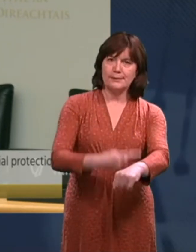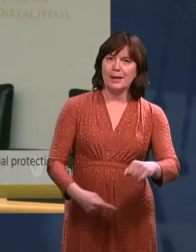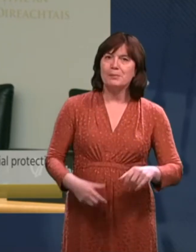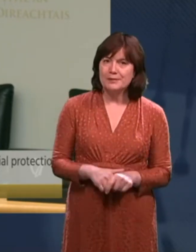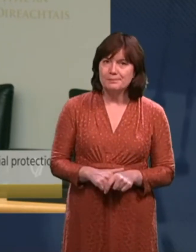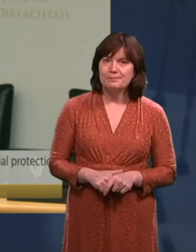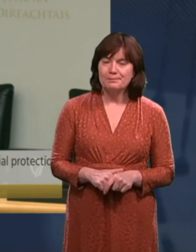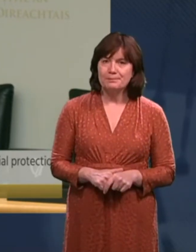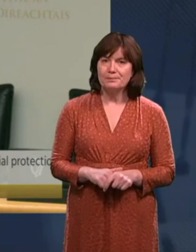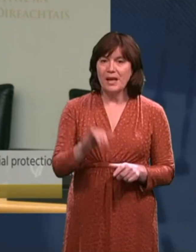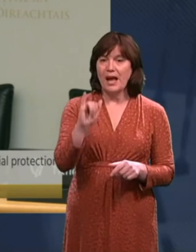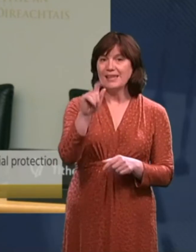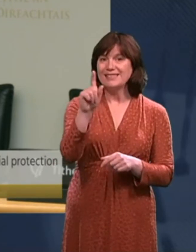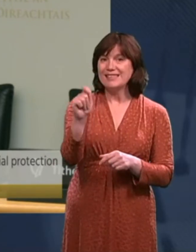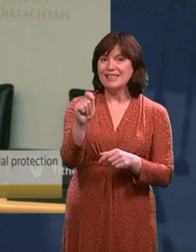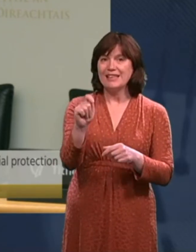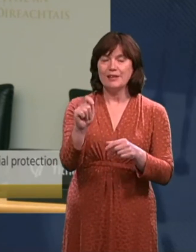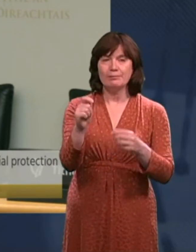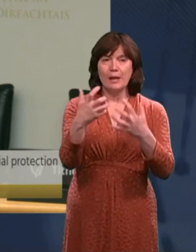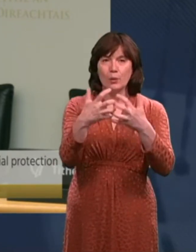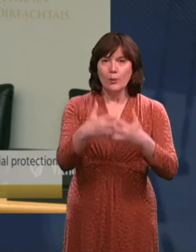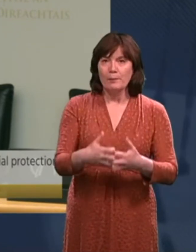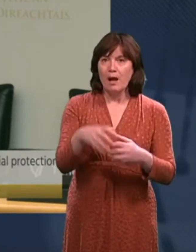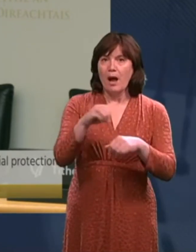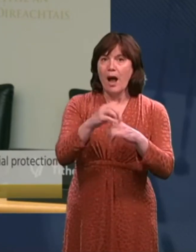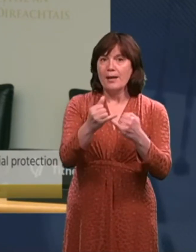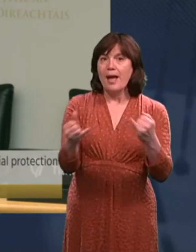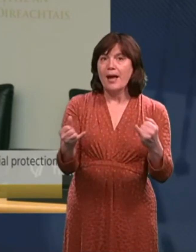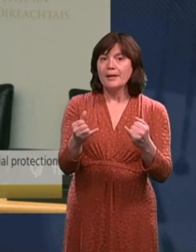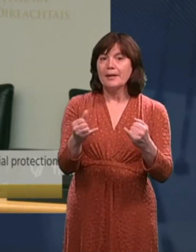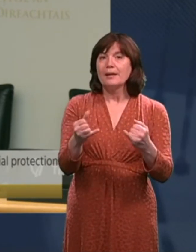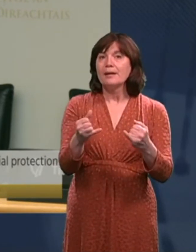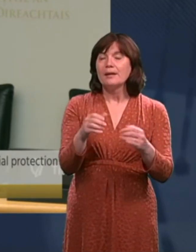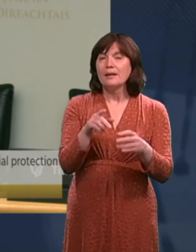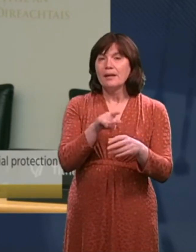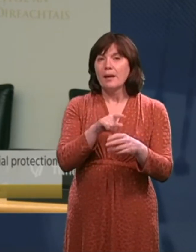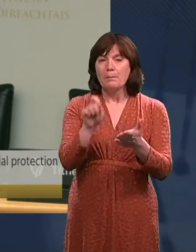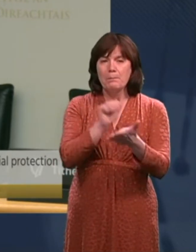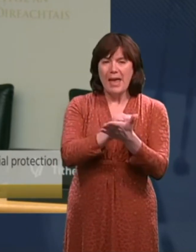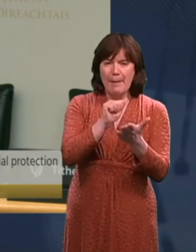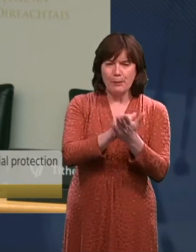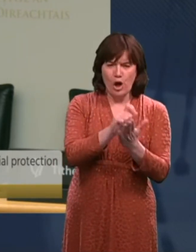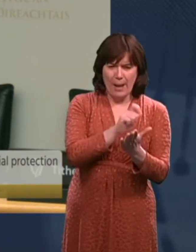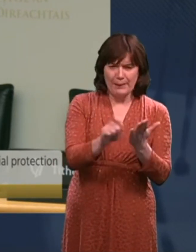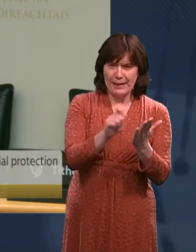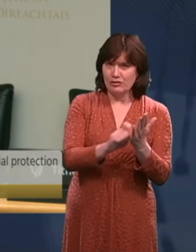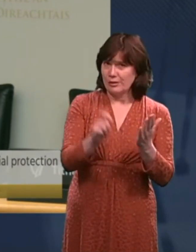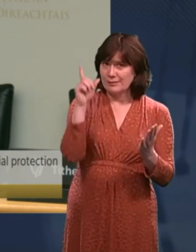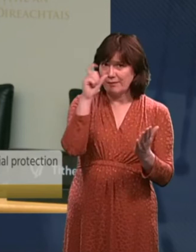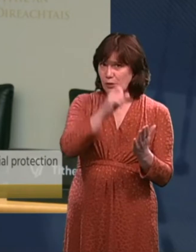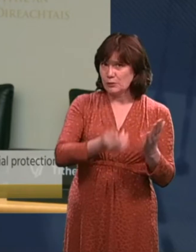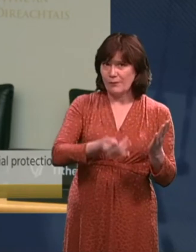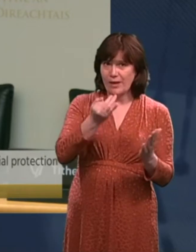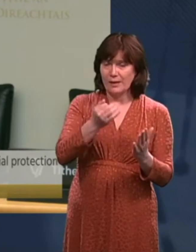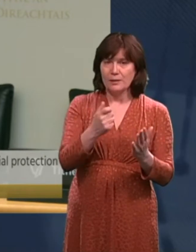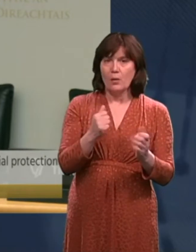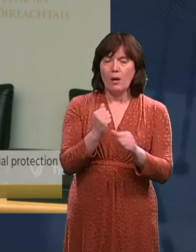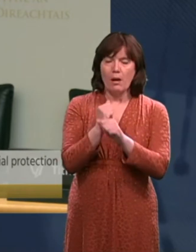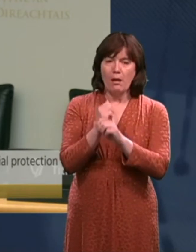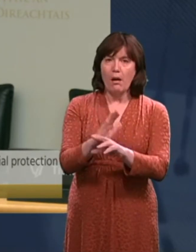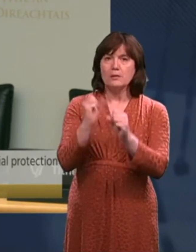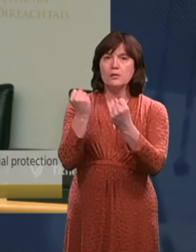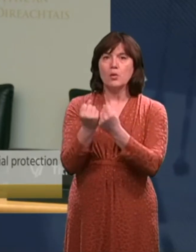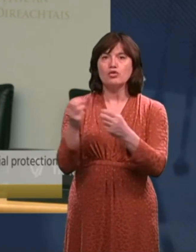IT equipment means online platforms can be accessible, while at the same time paper applications can be difficult to access. So all social protection forms